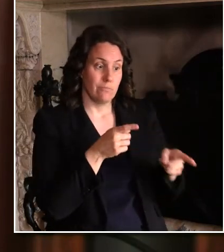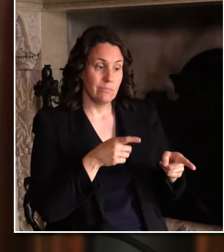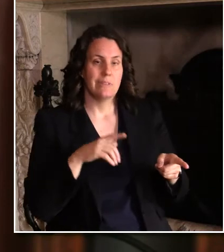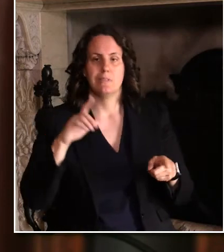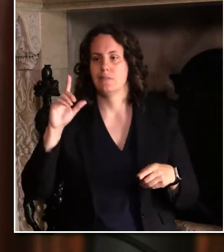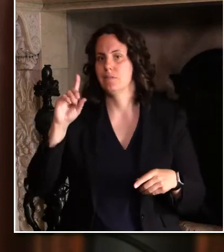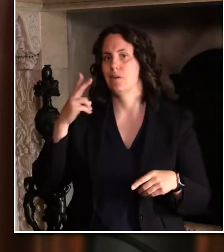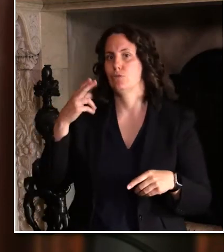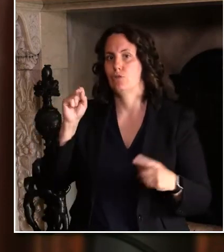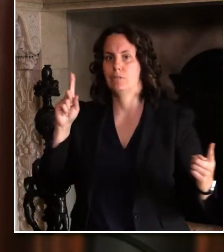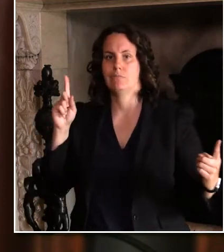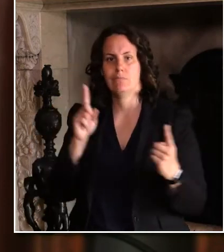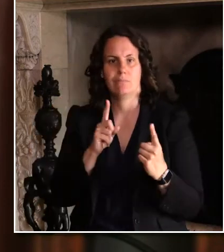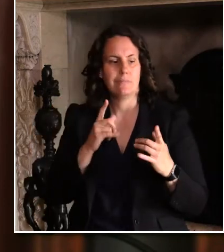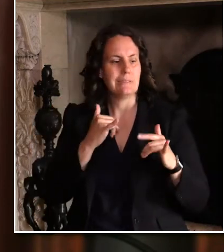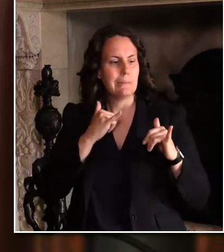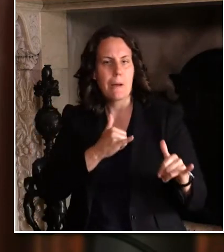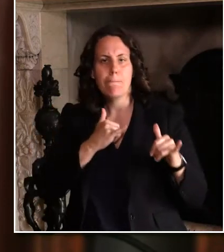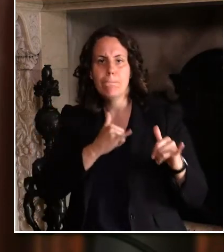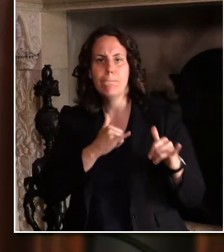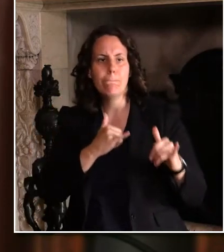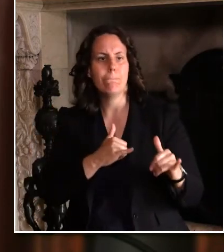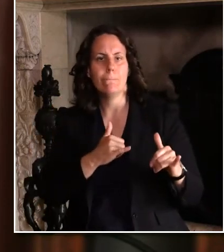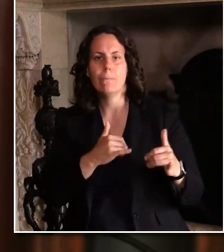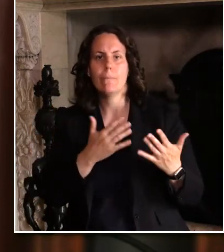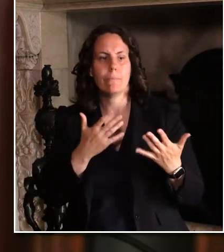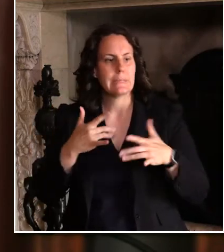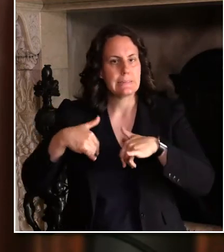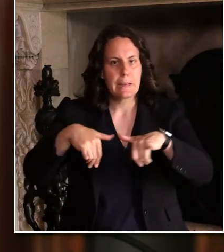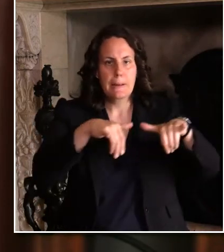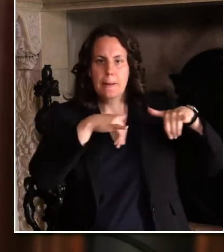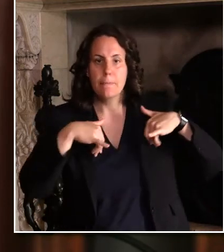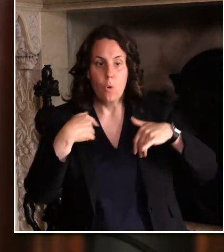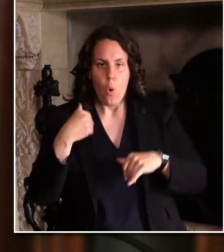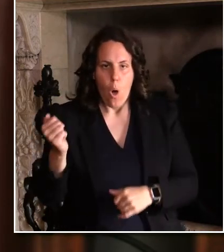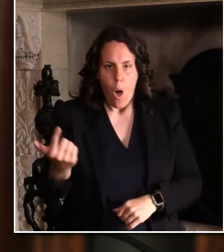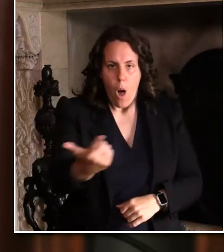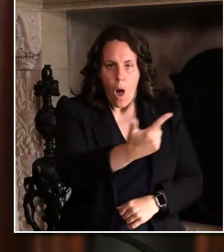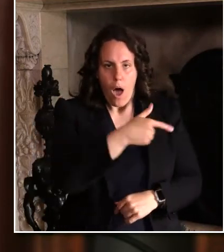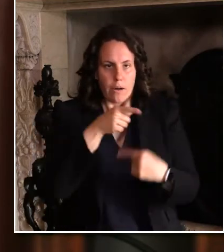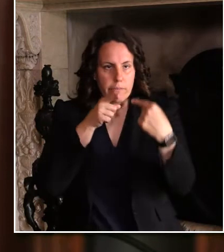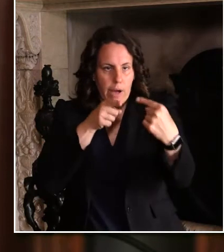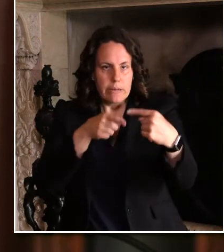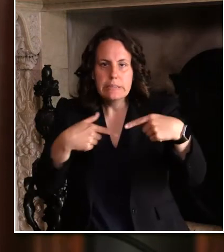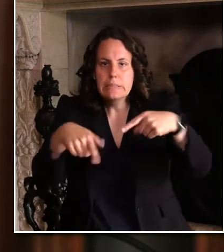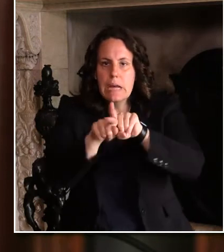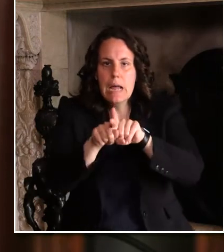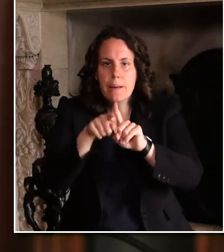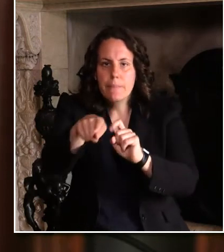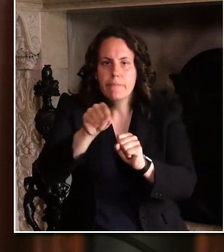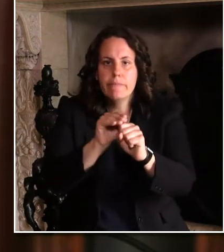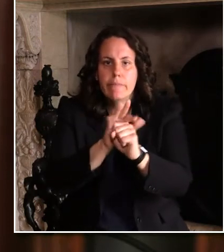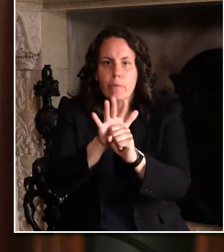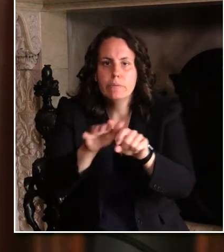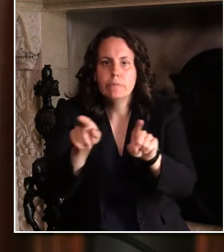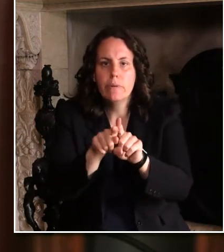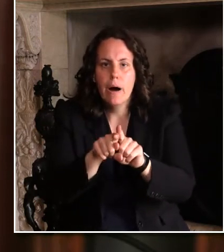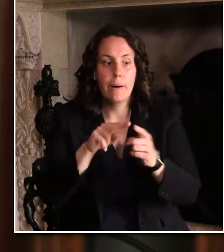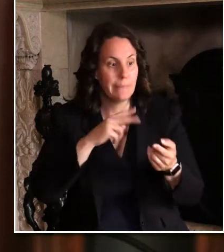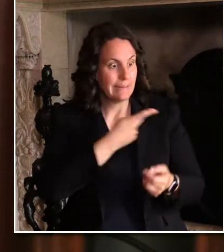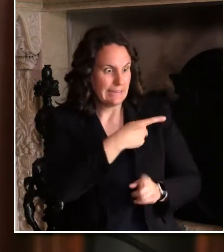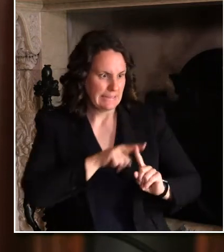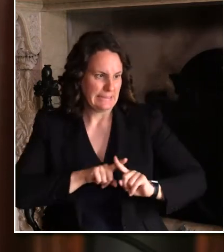same virus. We're all working together to do what we need to do to box it in, and we certainly